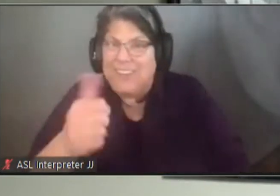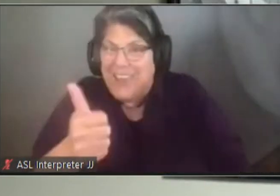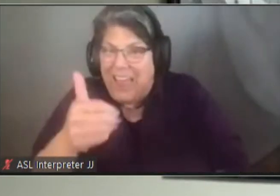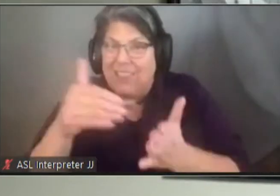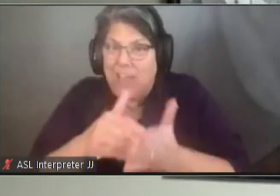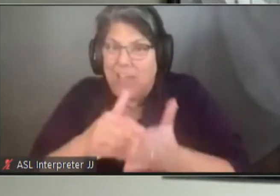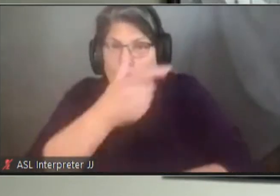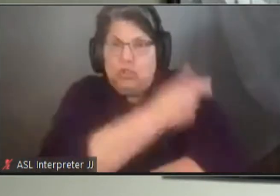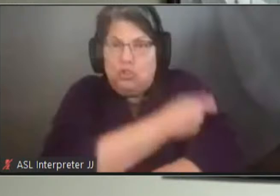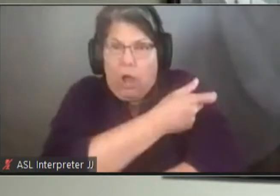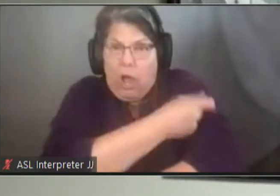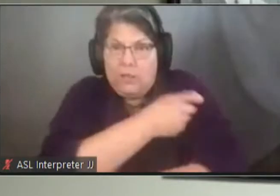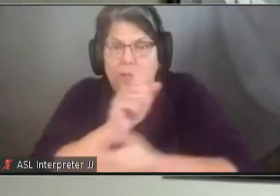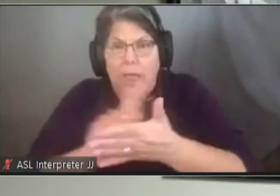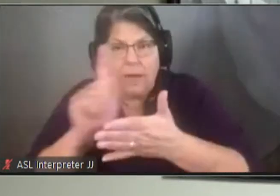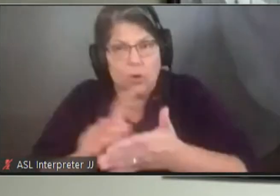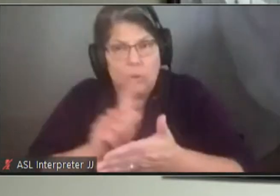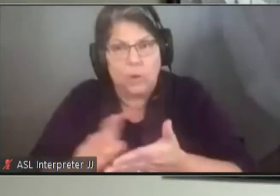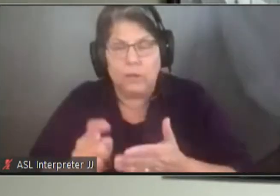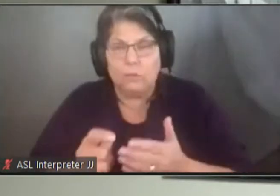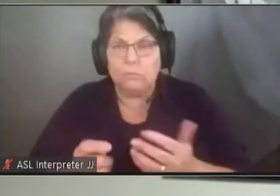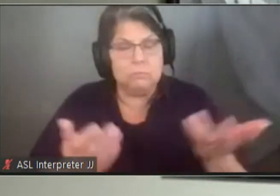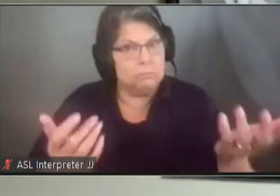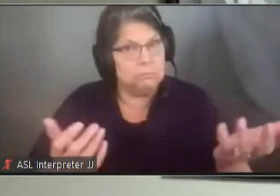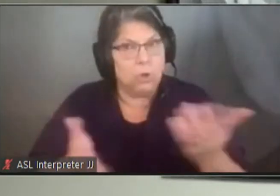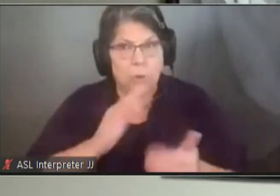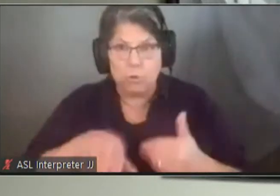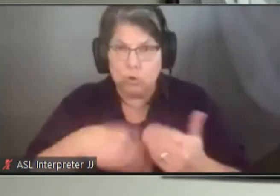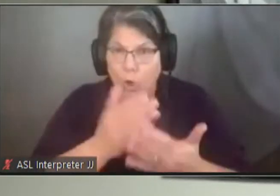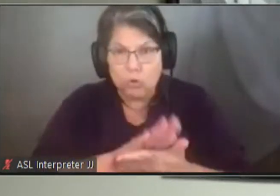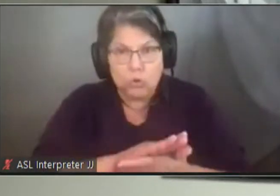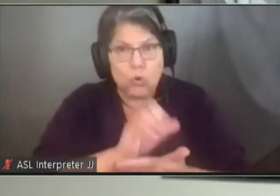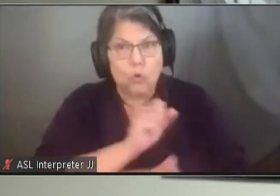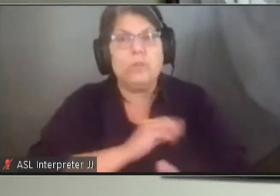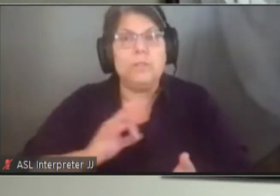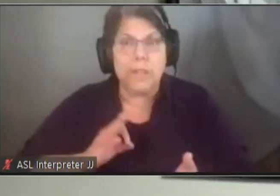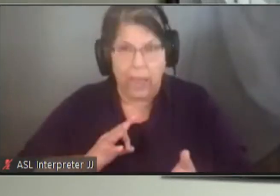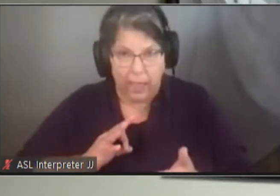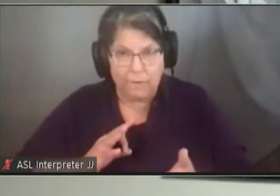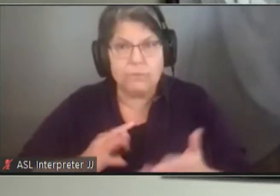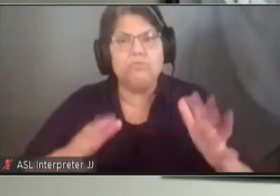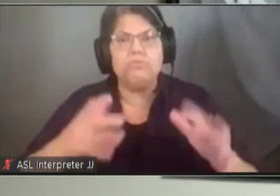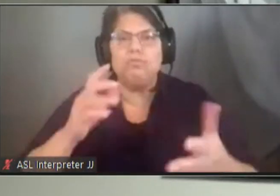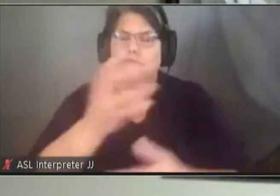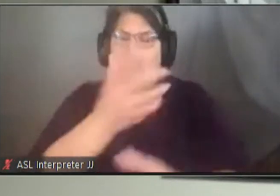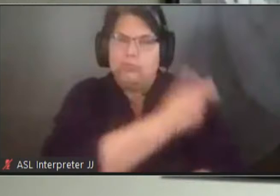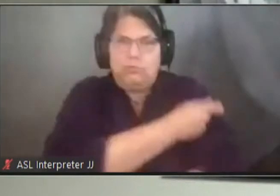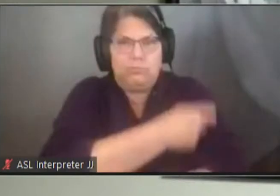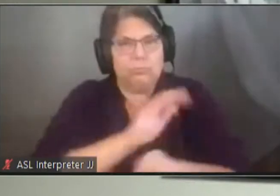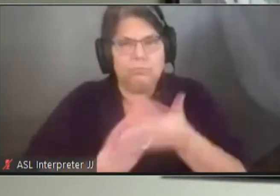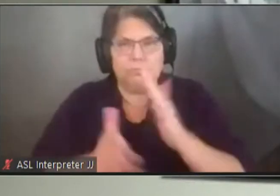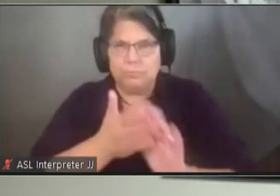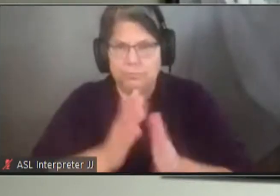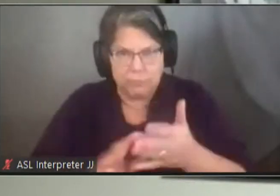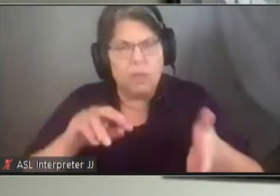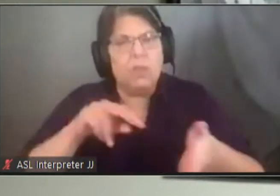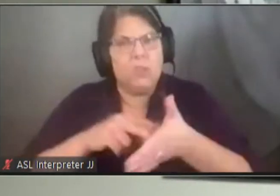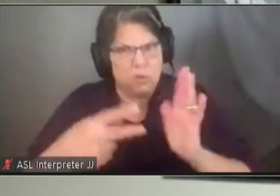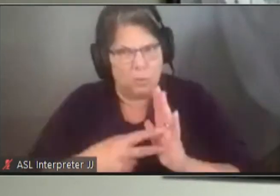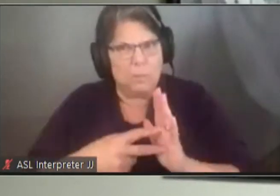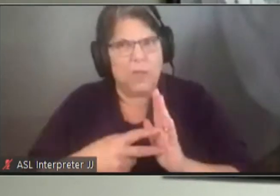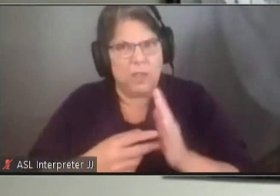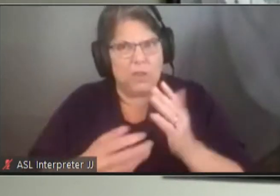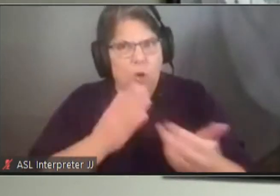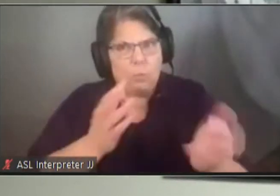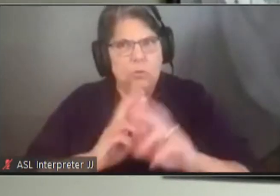have vaccinated nearly all of the school staff, reducing one more barrier to schools opening, which is a priority. So who is